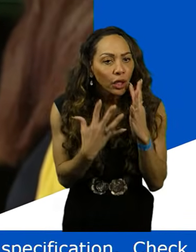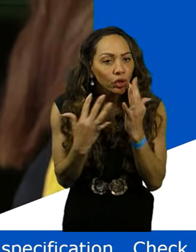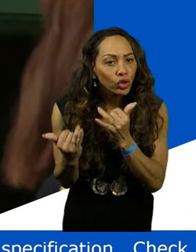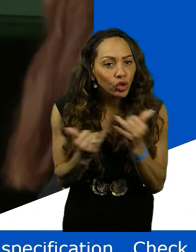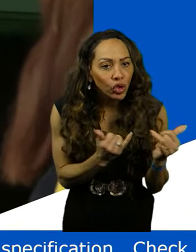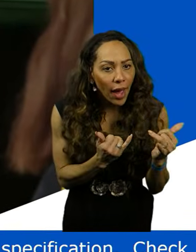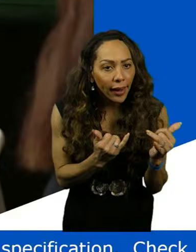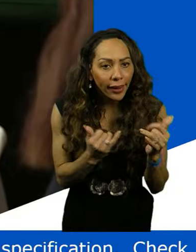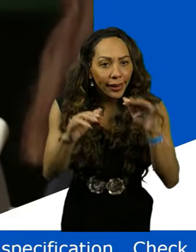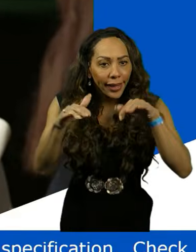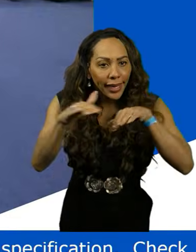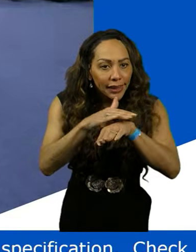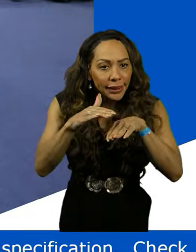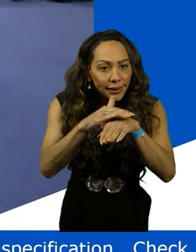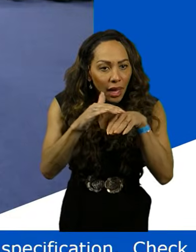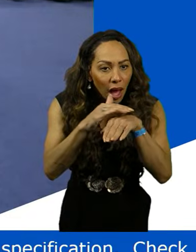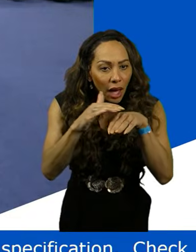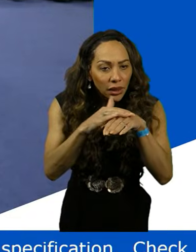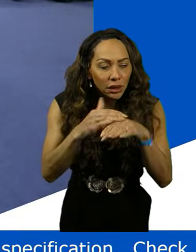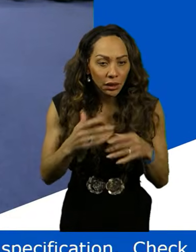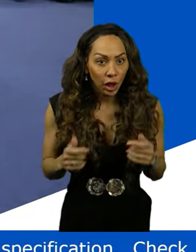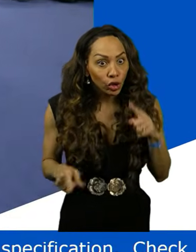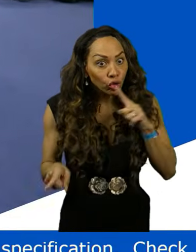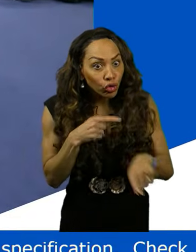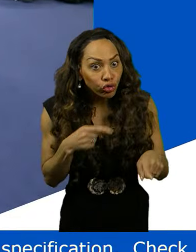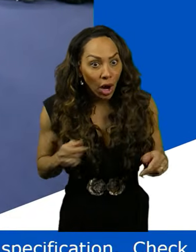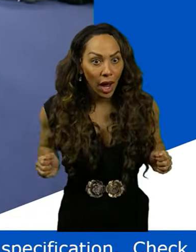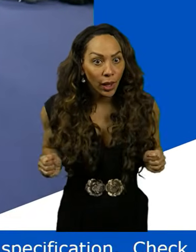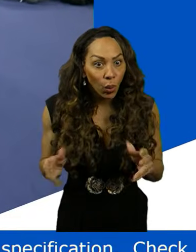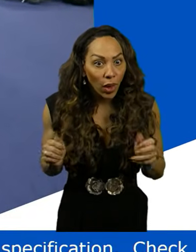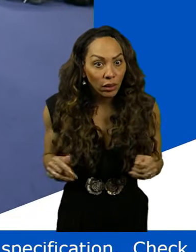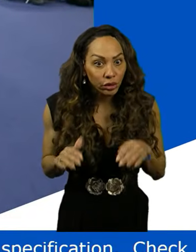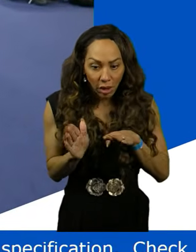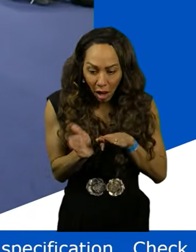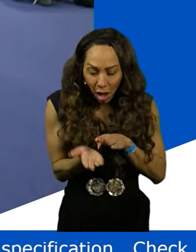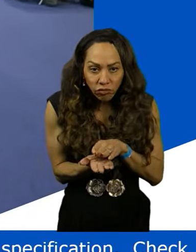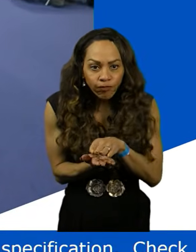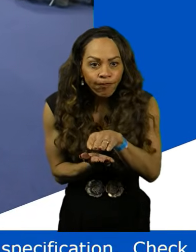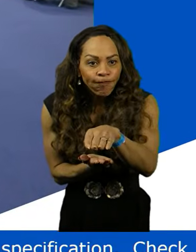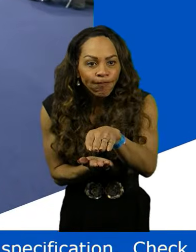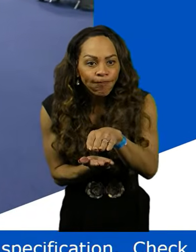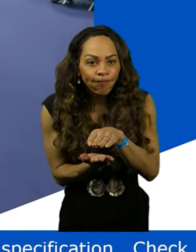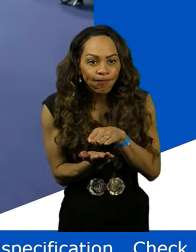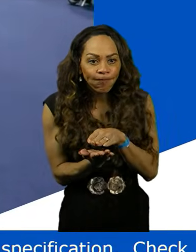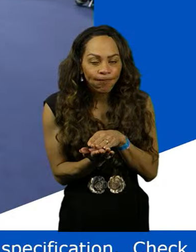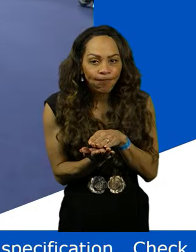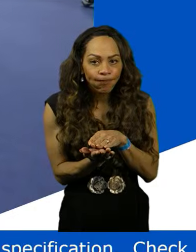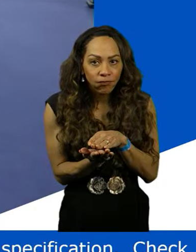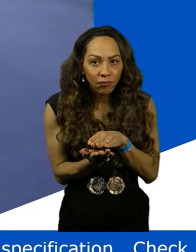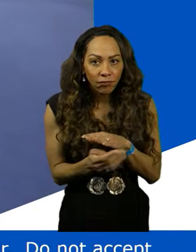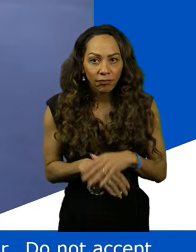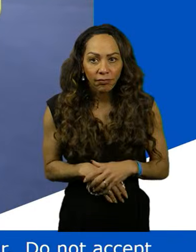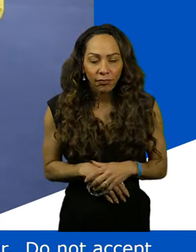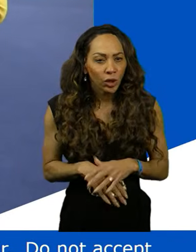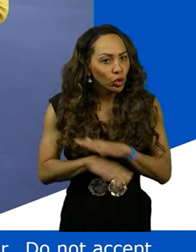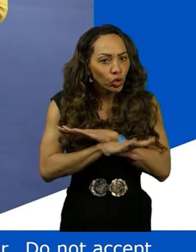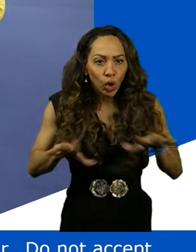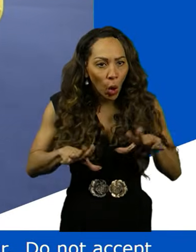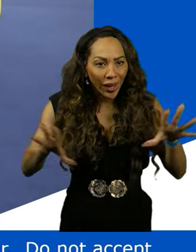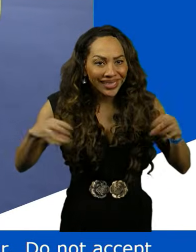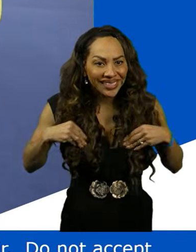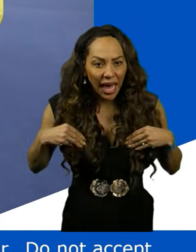the wheelchair. Do not accept having to alter the wheelchair to go into the